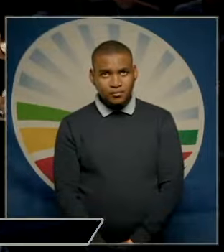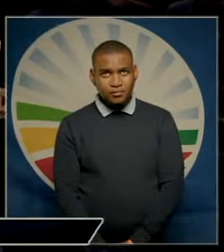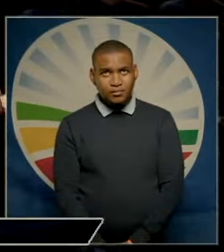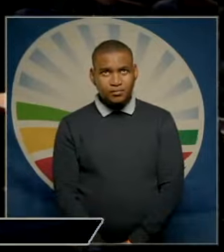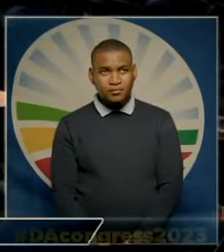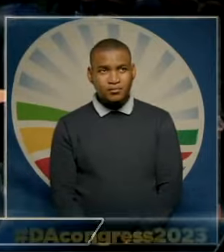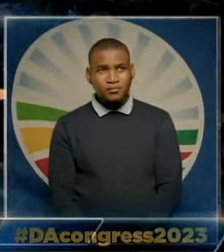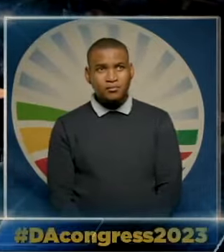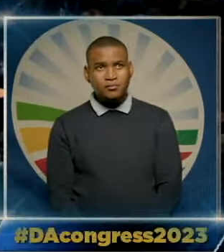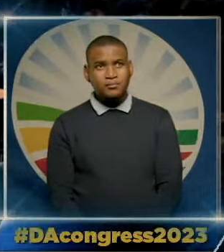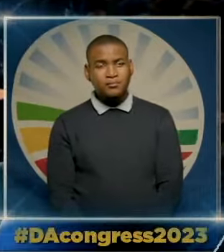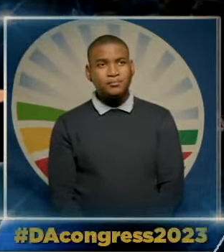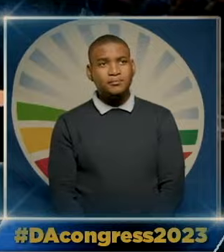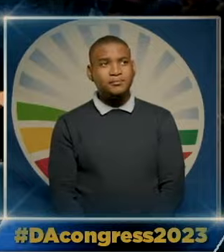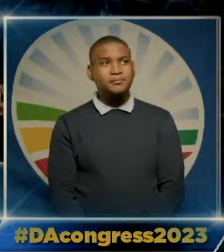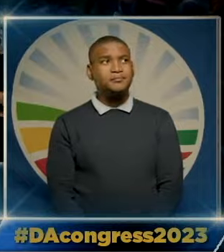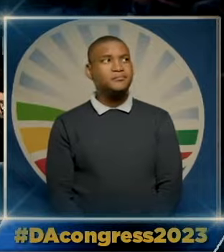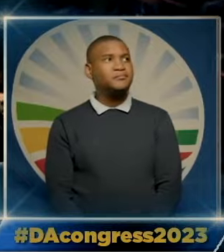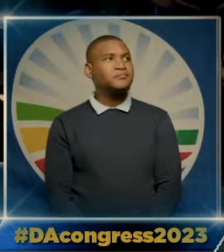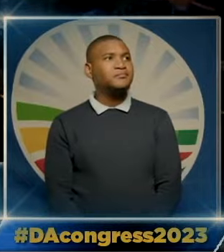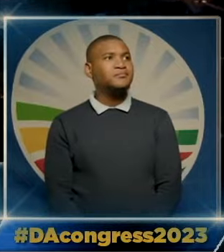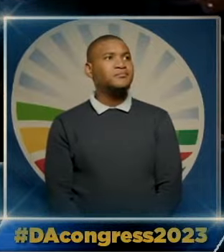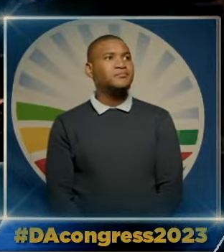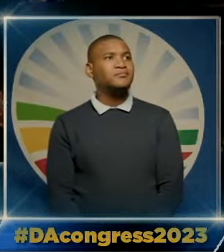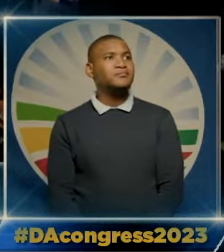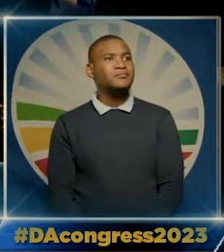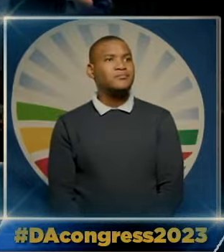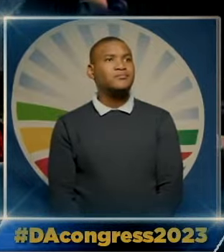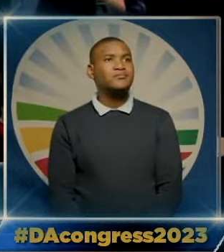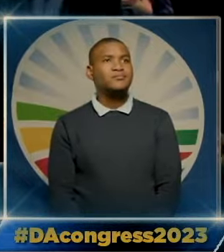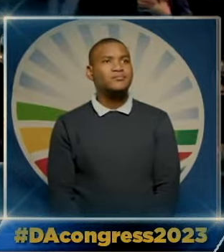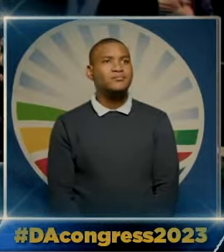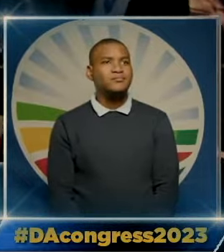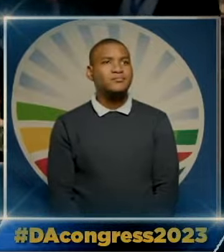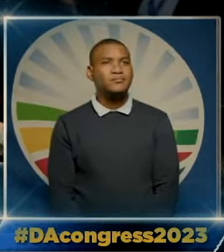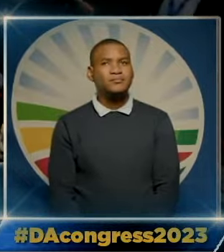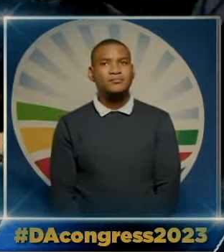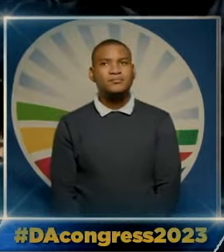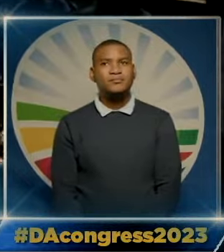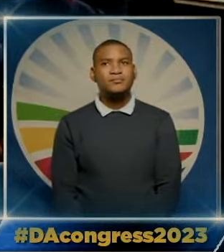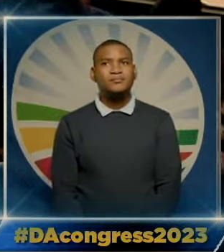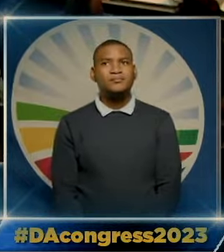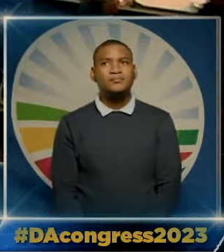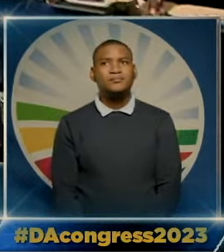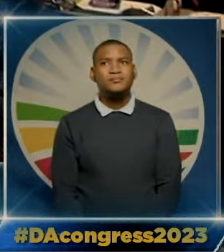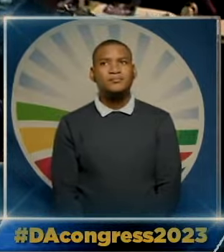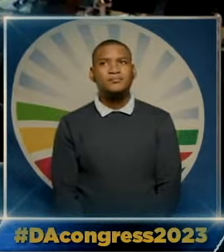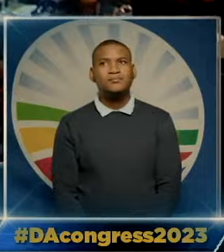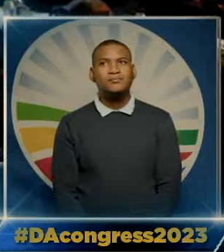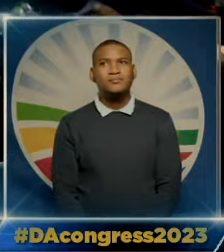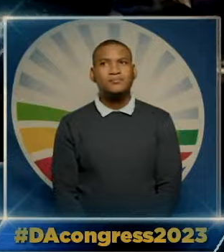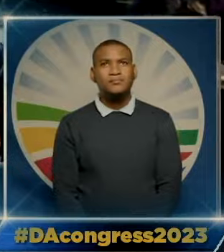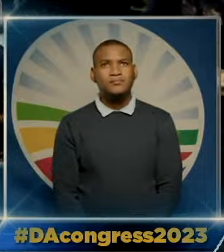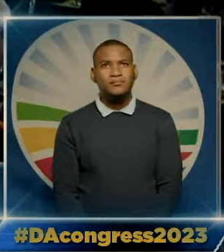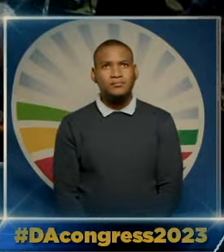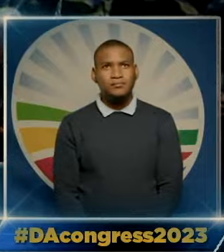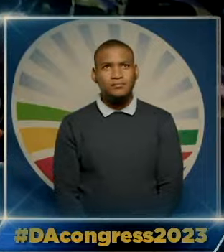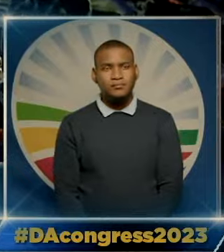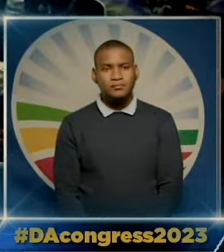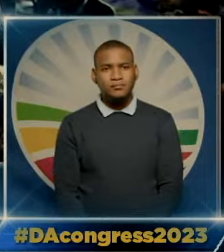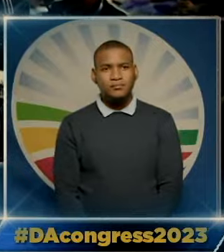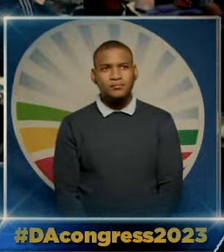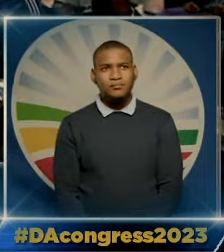some really special surprises, and I really hope people can stay tuned in. I'm excited. I hope you're excited